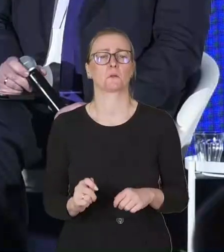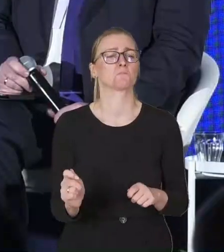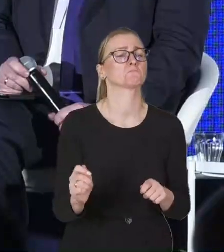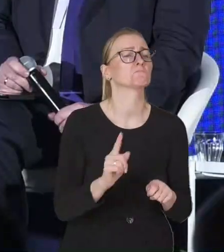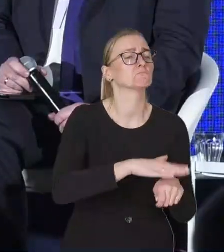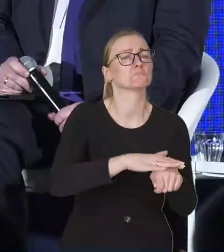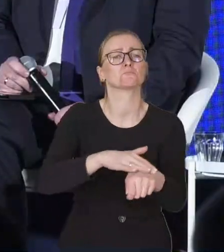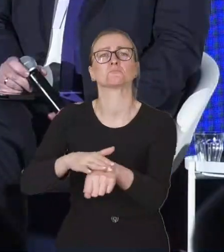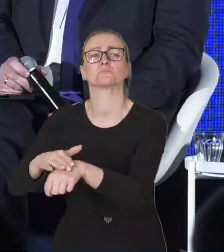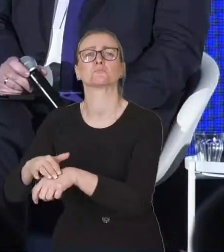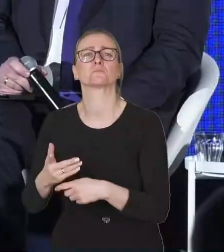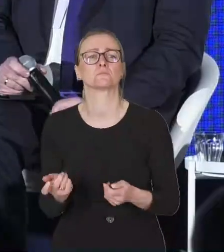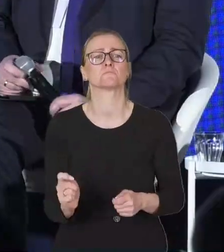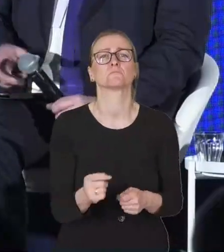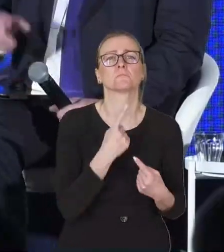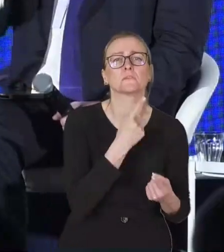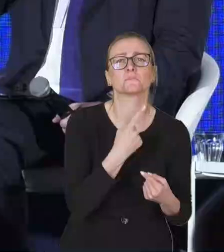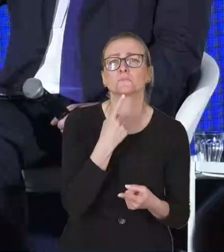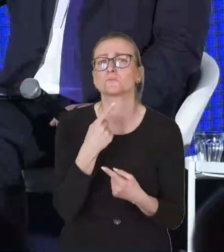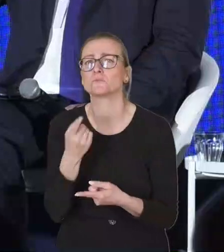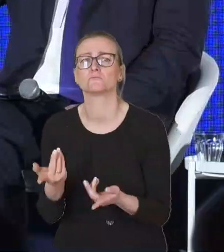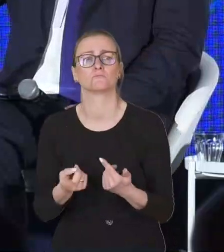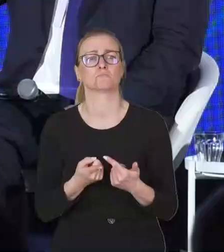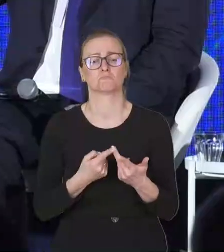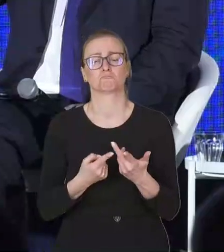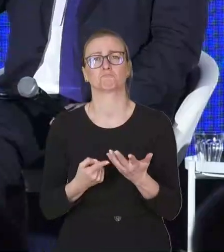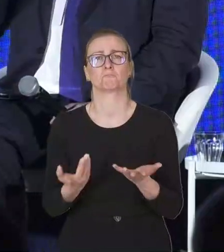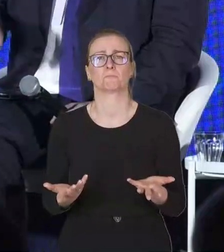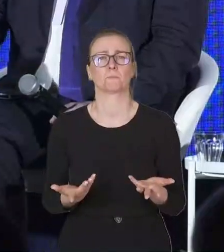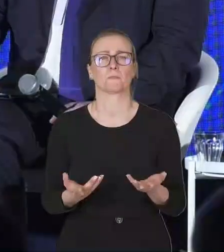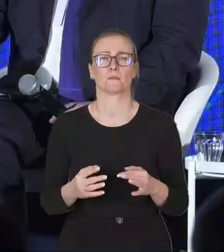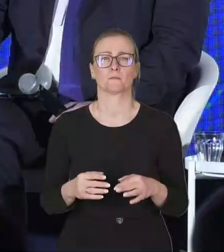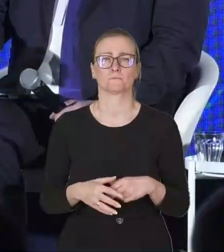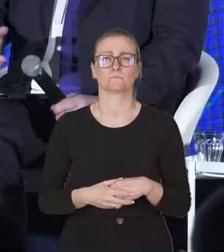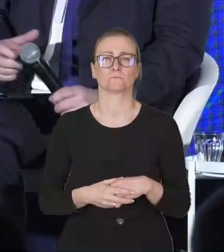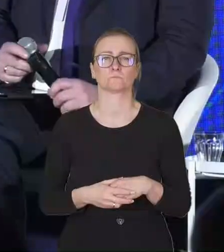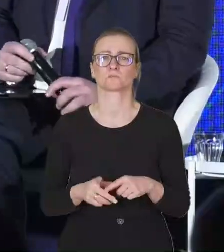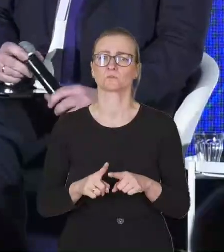the system. But then again, for instance, to handle